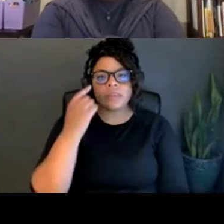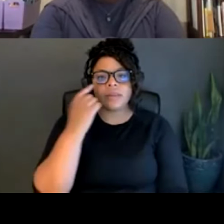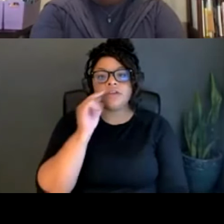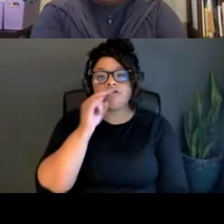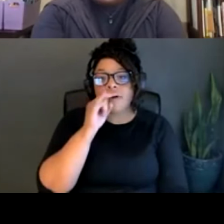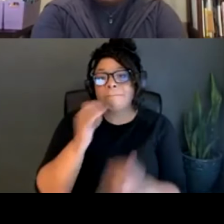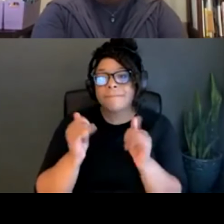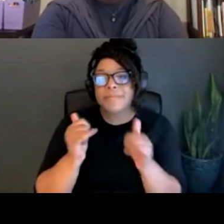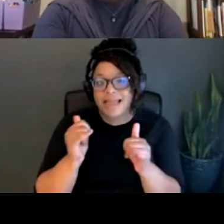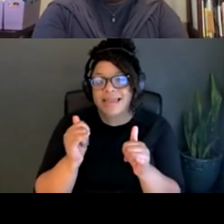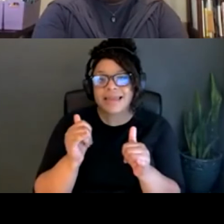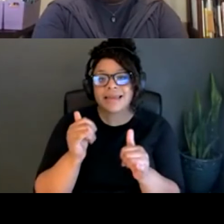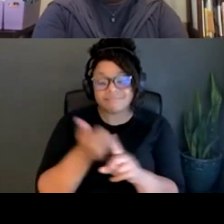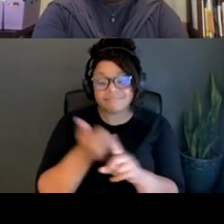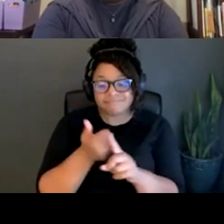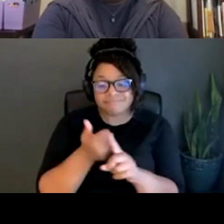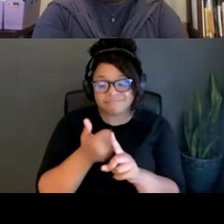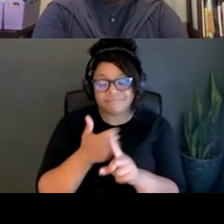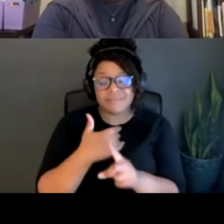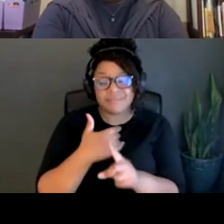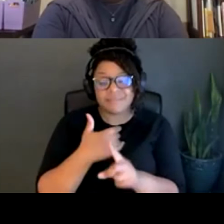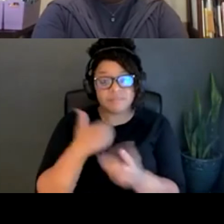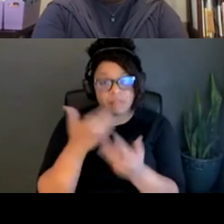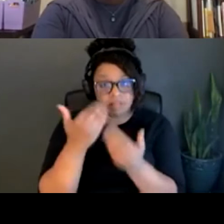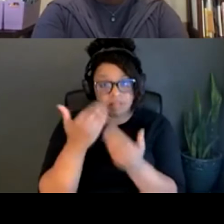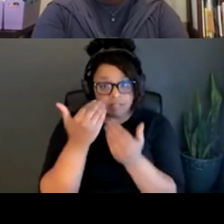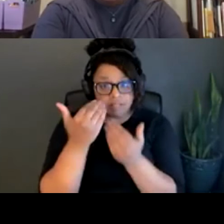both limited and or